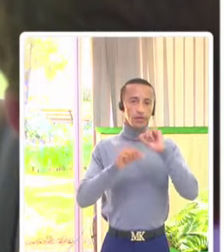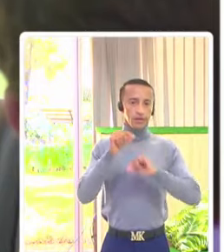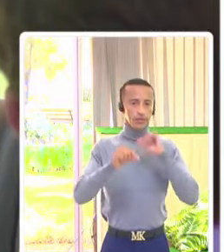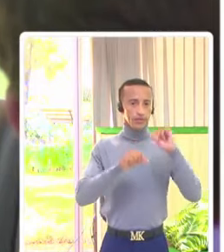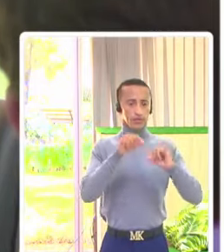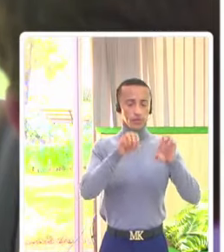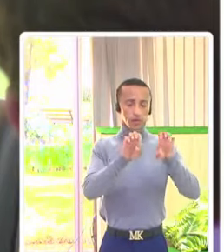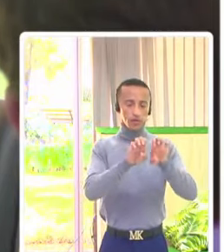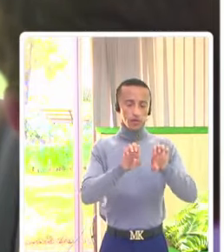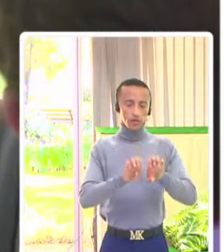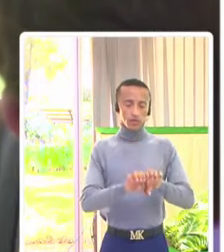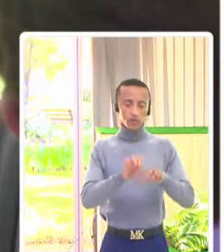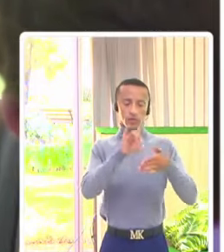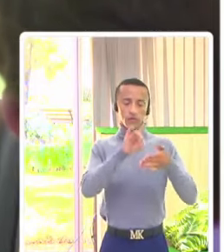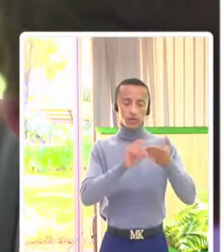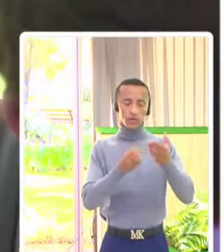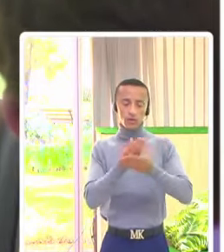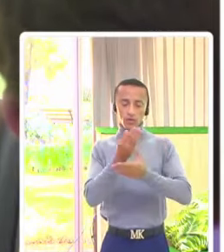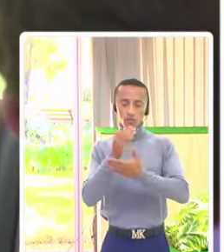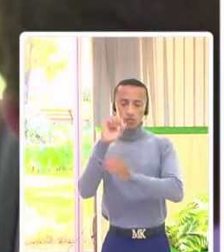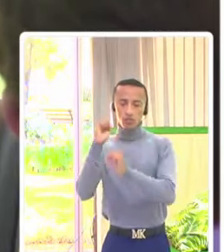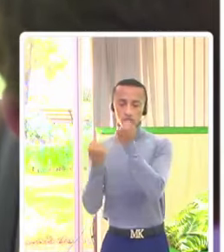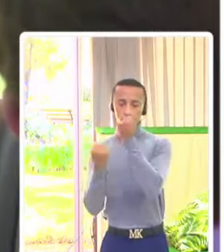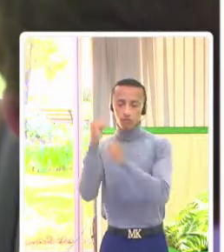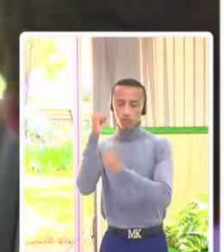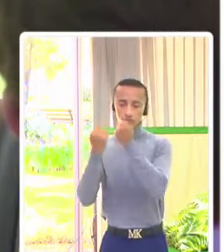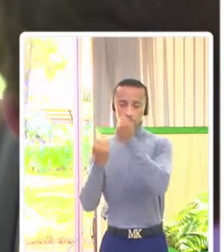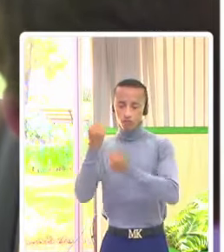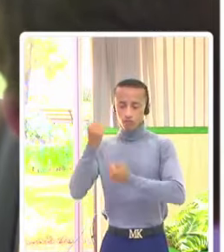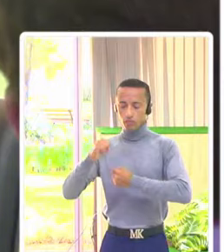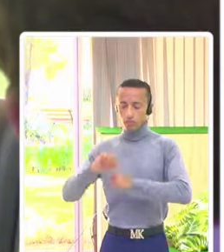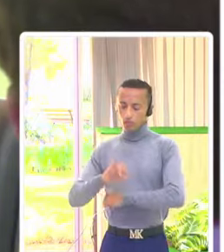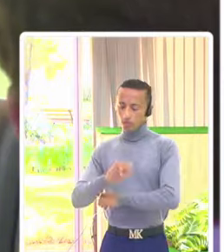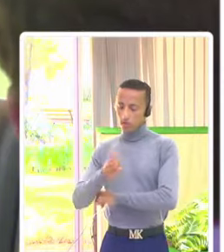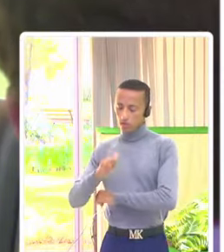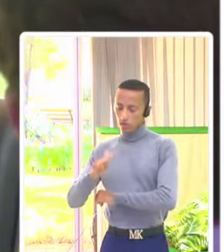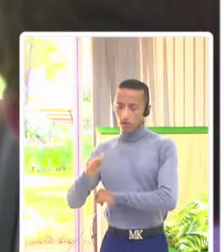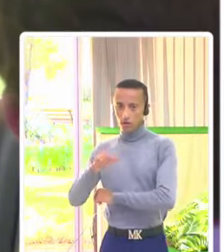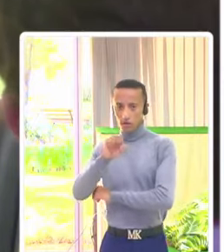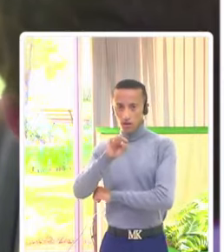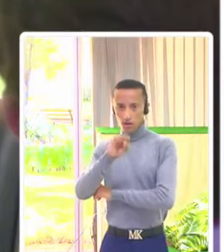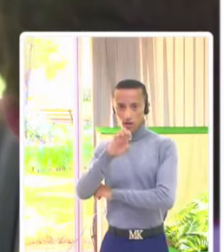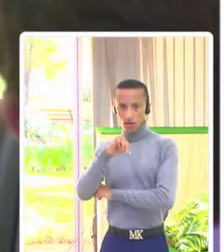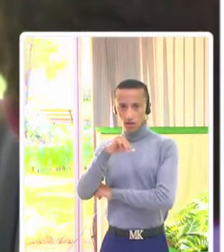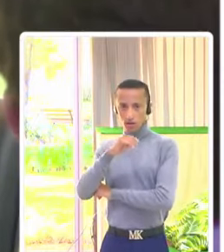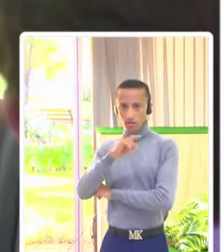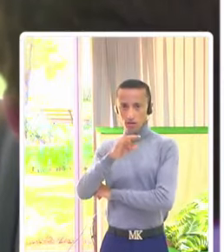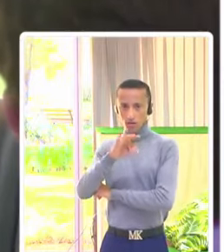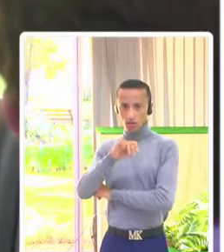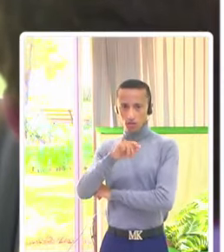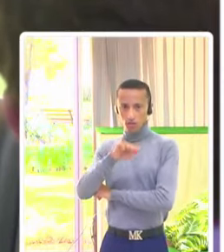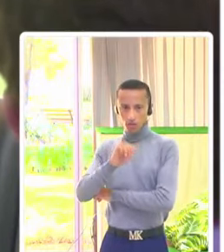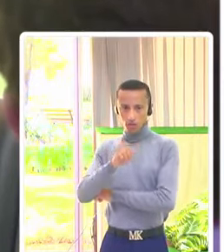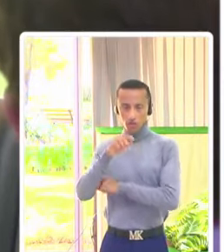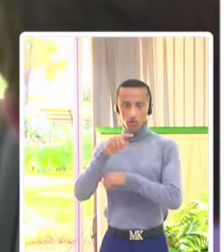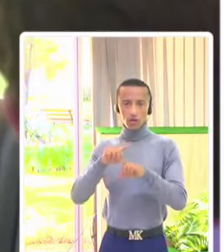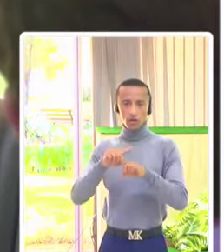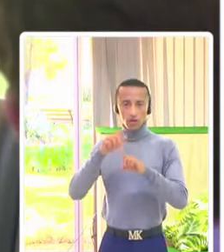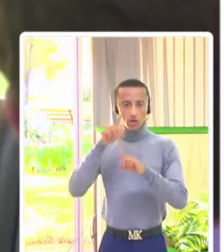in India. They've built out capacity for 5 times what they are currently, so they can scale